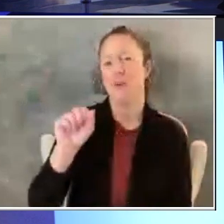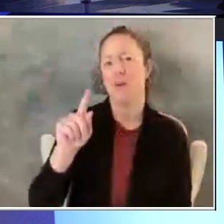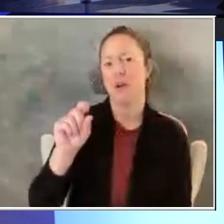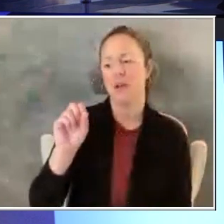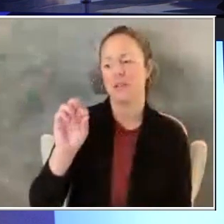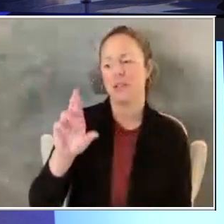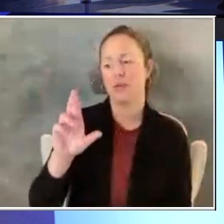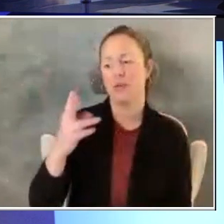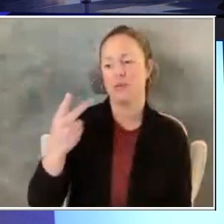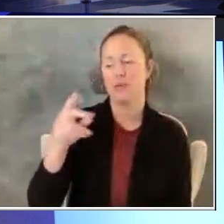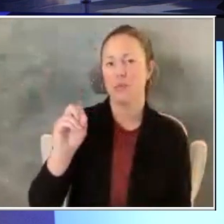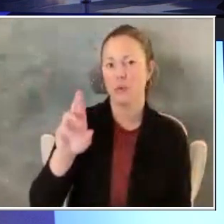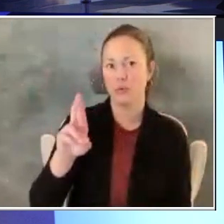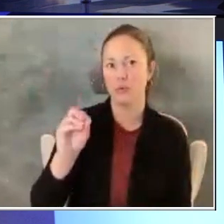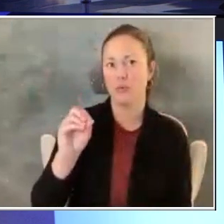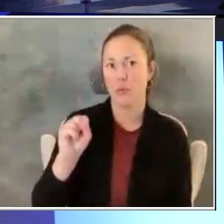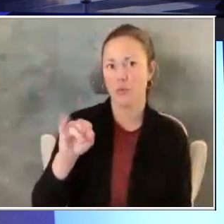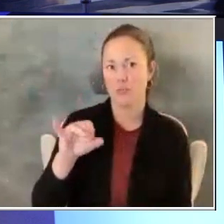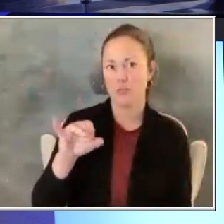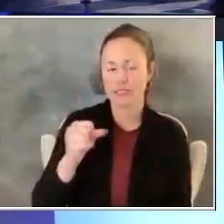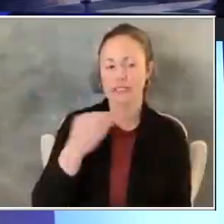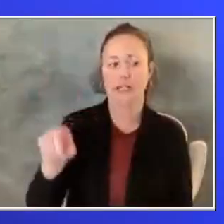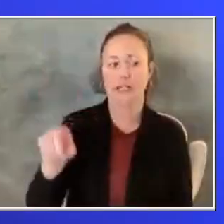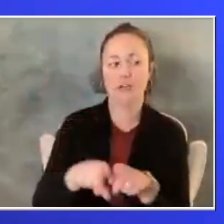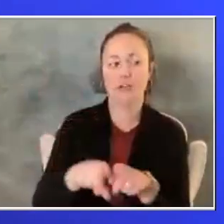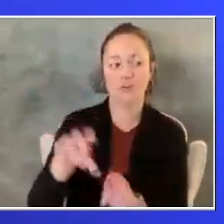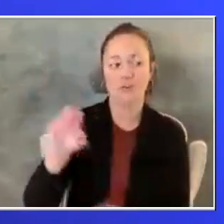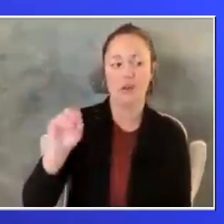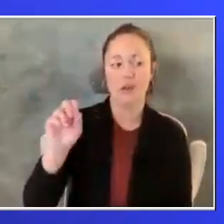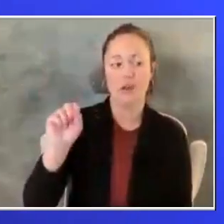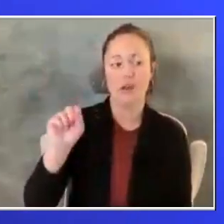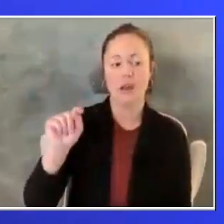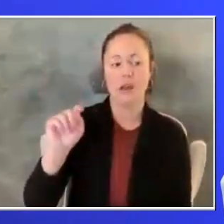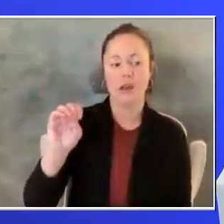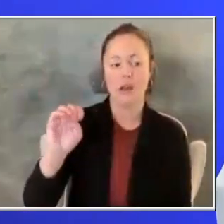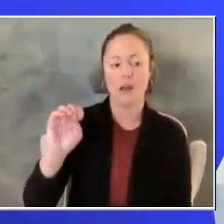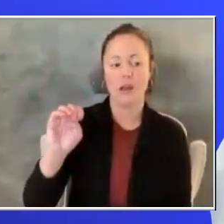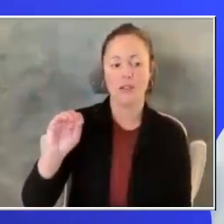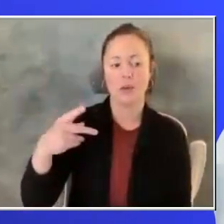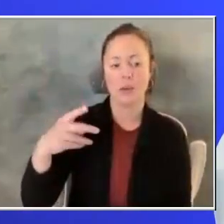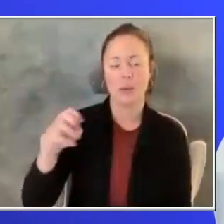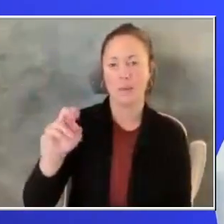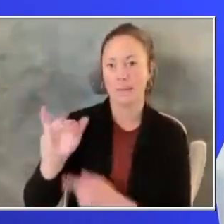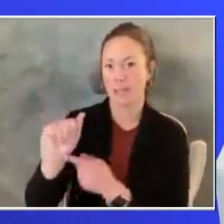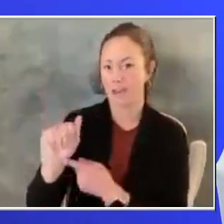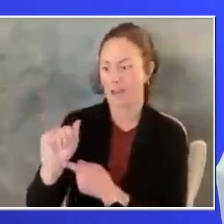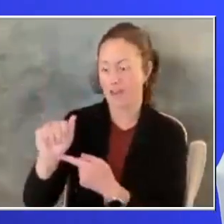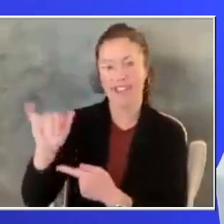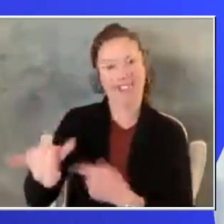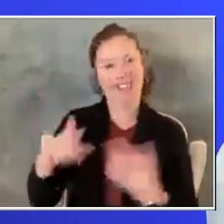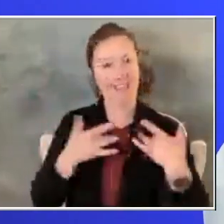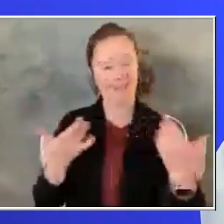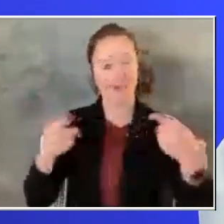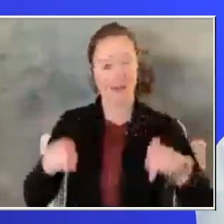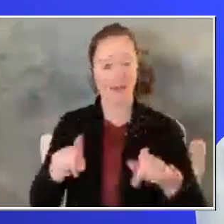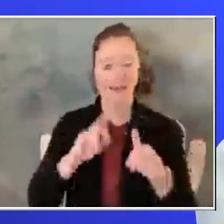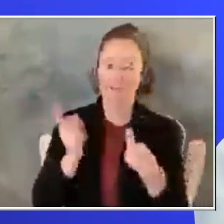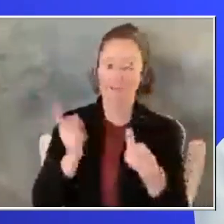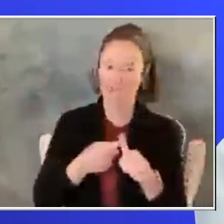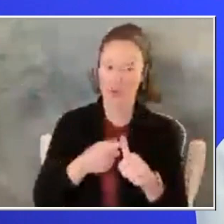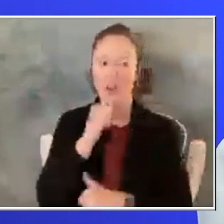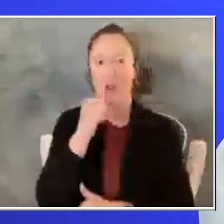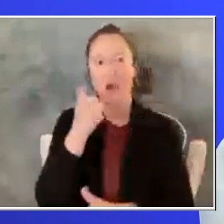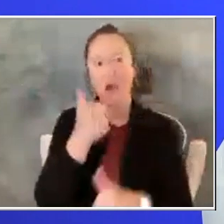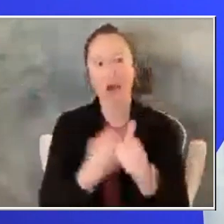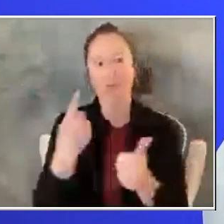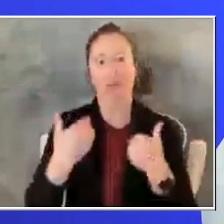precursor, osteopenia? Sure. So osteopenia is a precursor to osteoporosis. Not everyone will have an identified